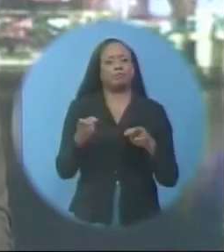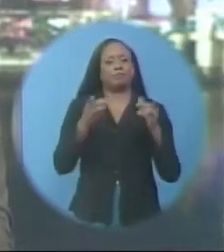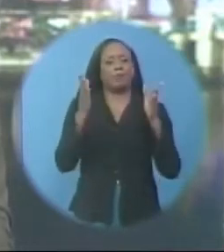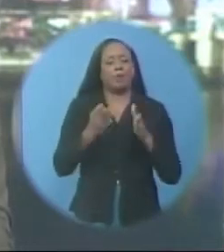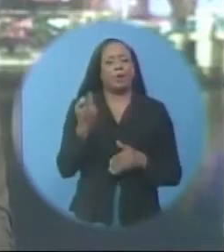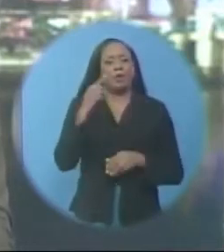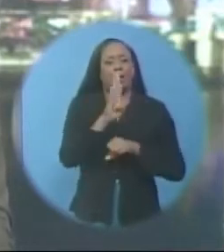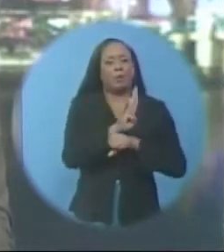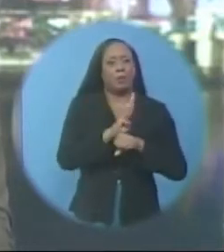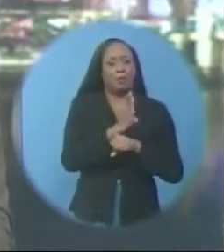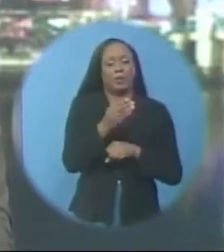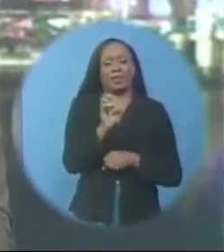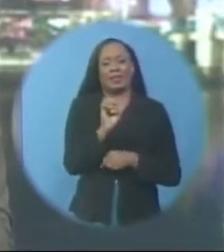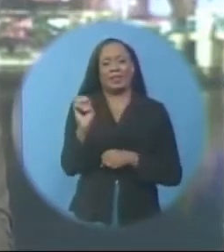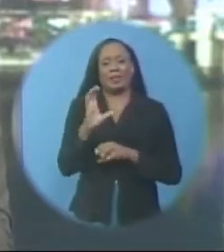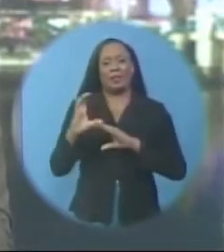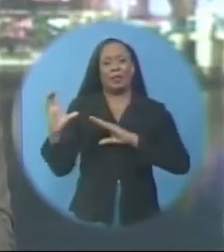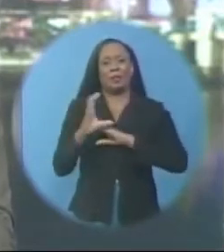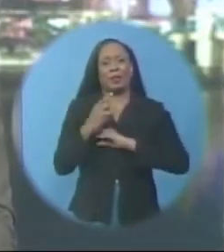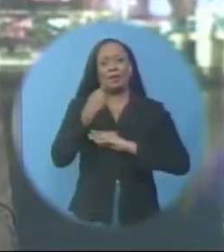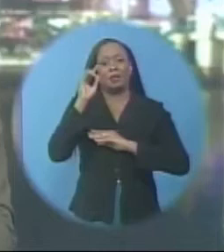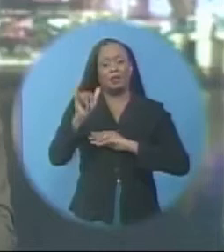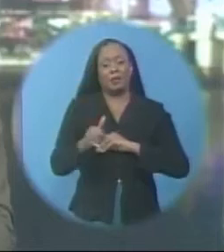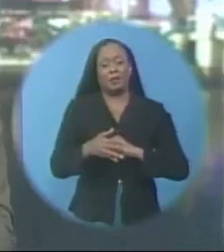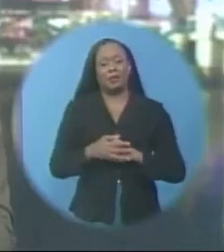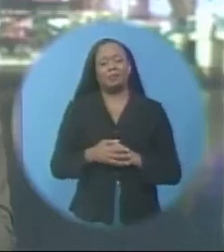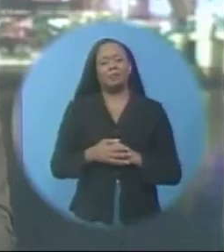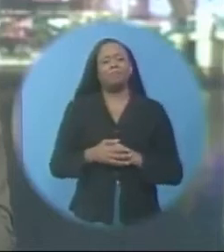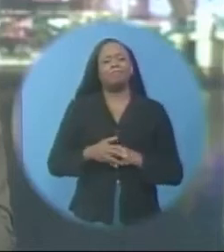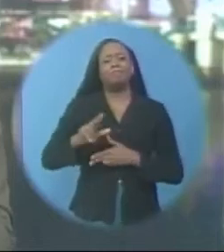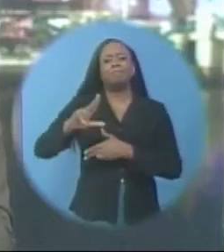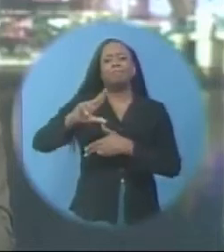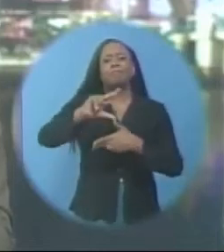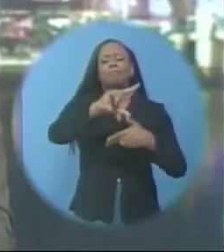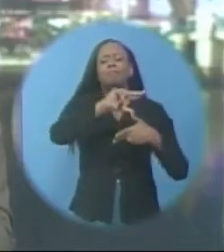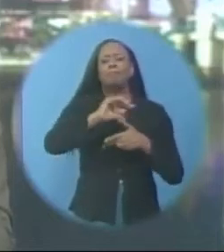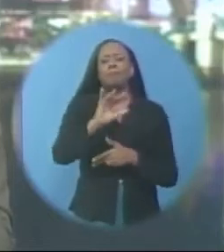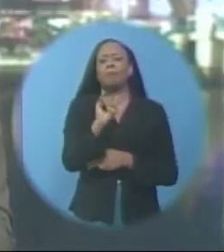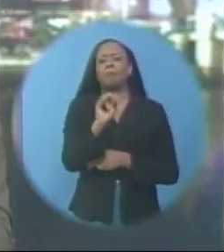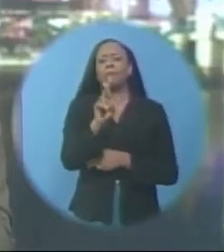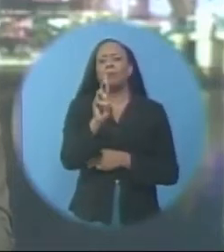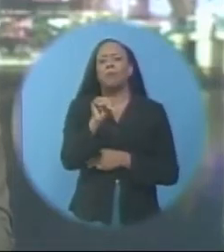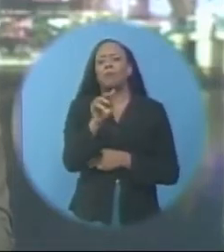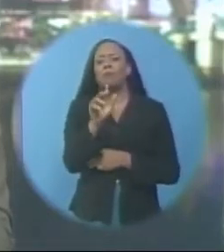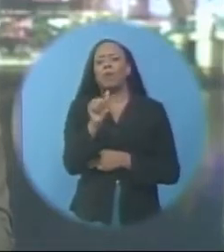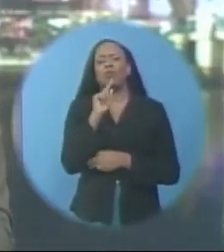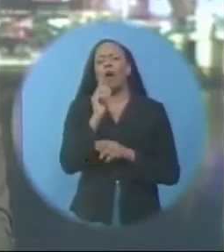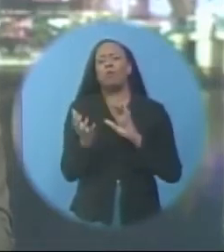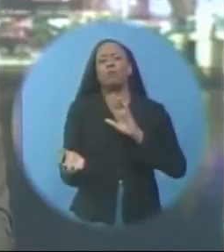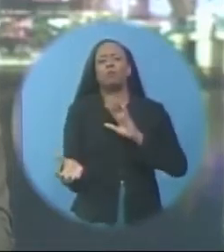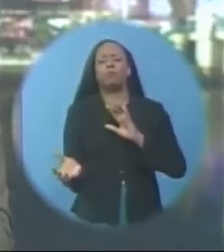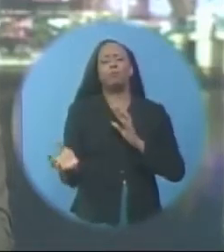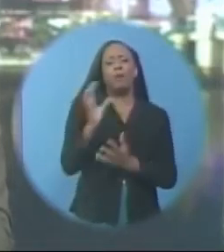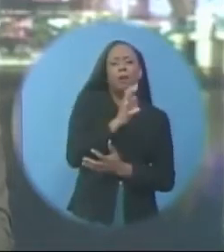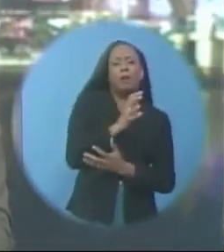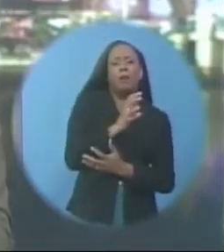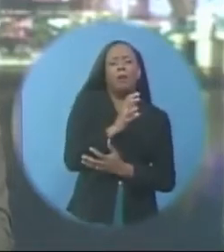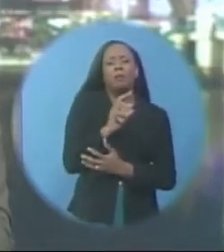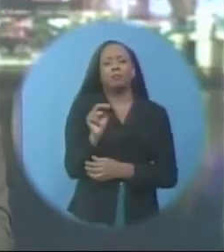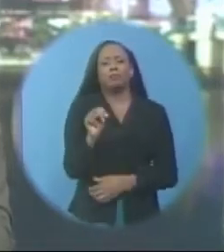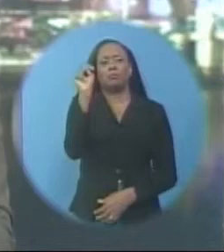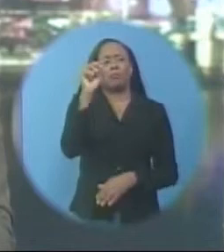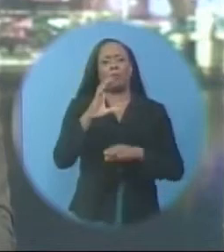and the Eastern Caribbean, Donna Wellington. She says Hurricane Irma has had a devastating impact on the islands in the